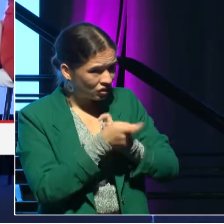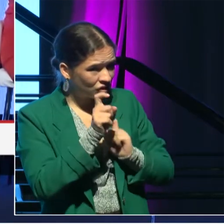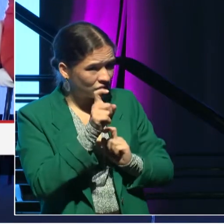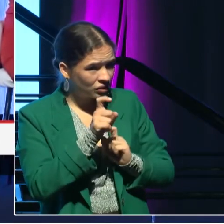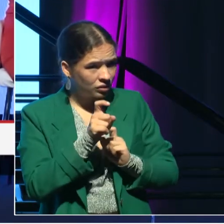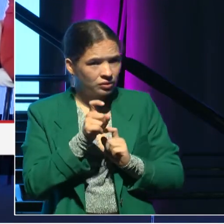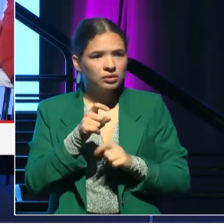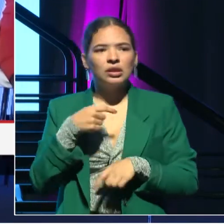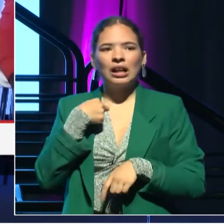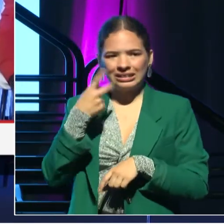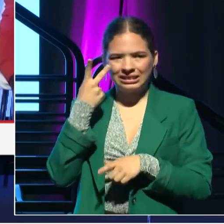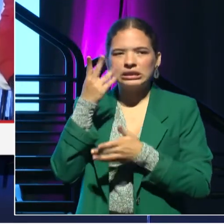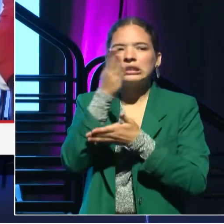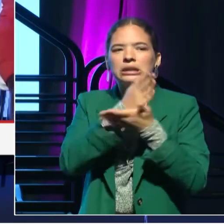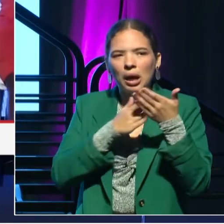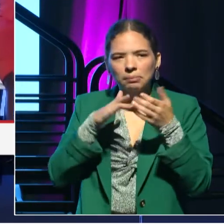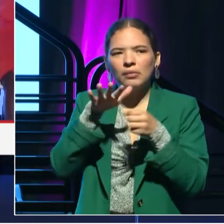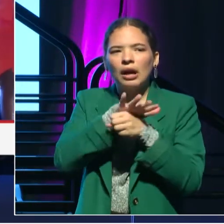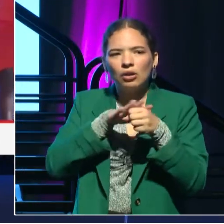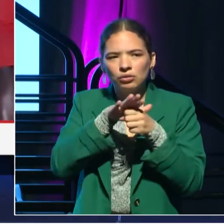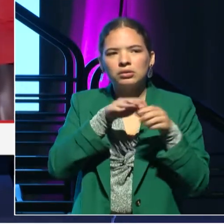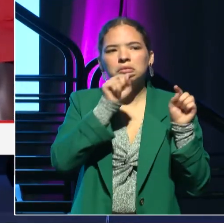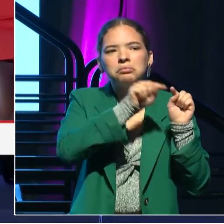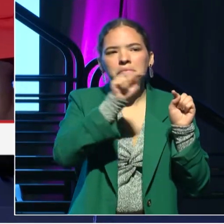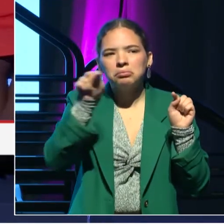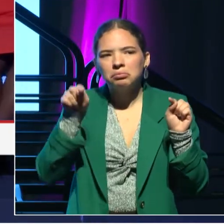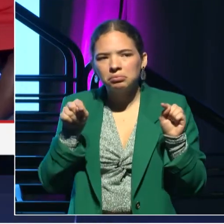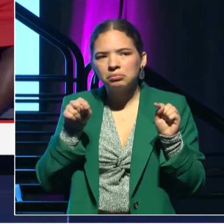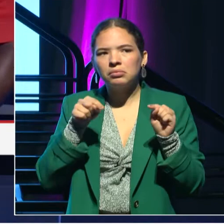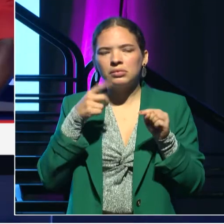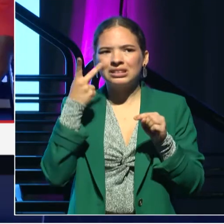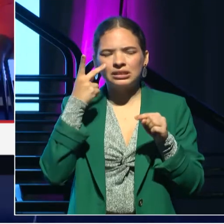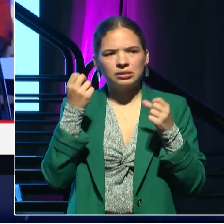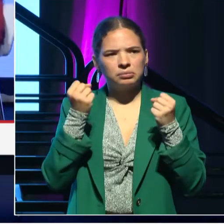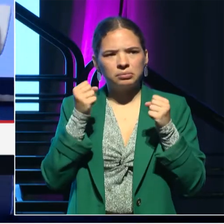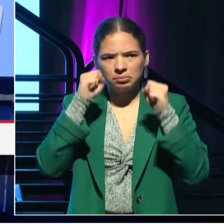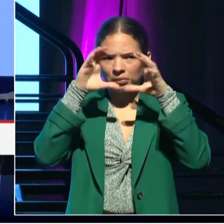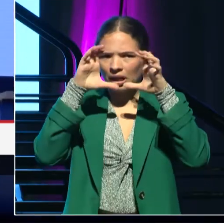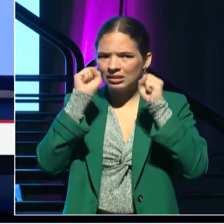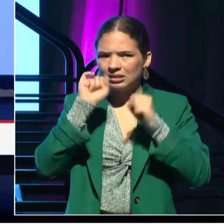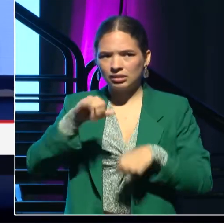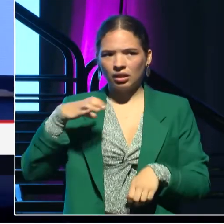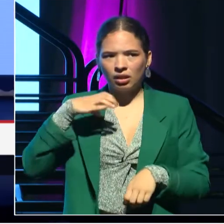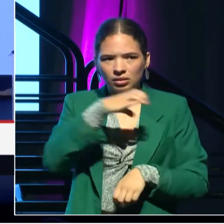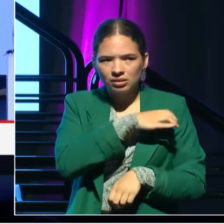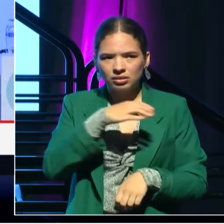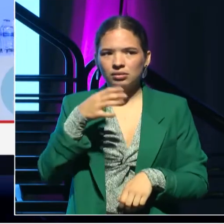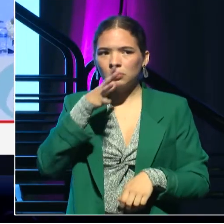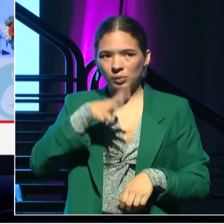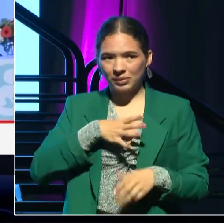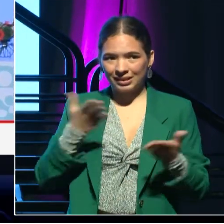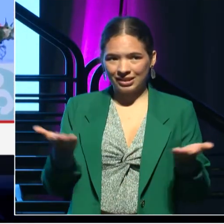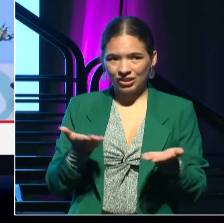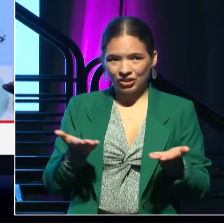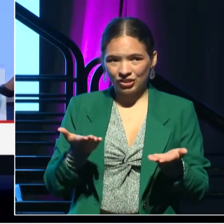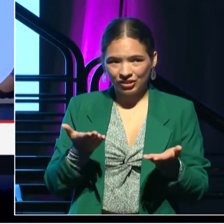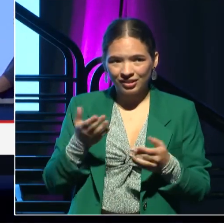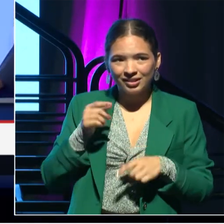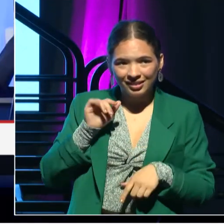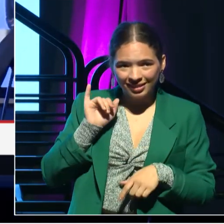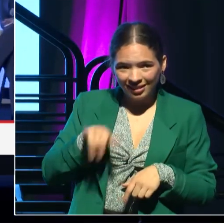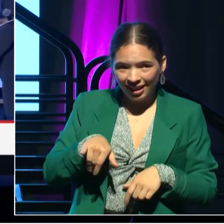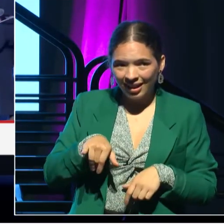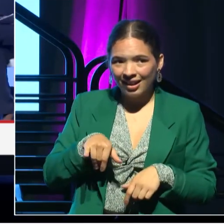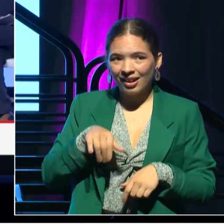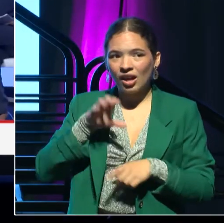pockets. We have these amazing congresswomen here fighting in Illinois, fighting in Ohio, fighting in pockets across the country.